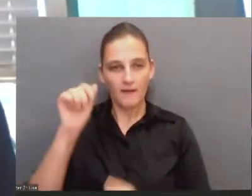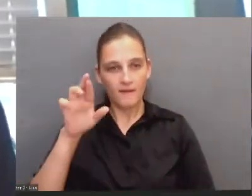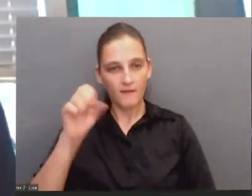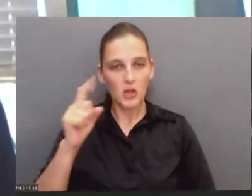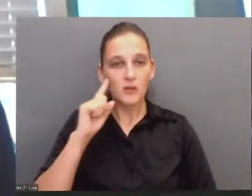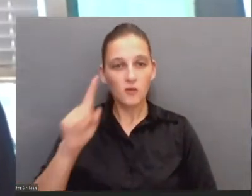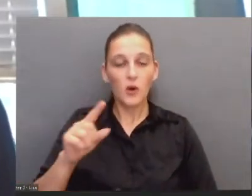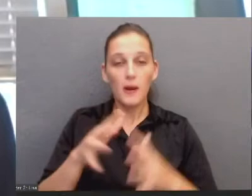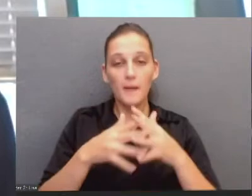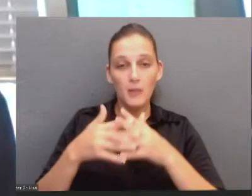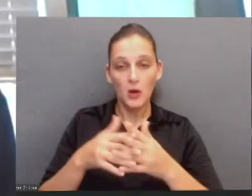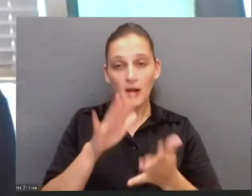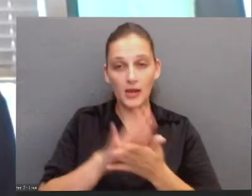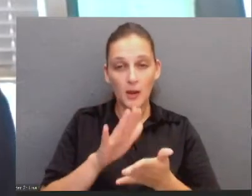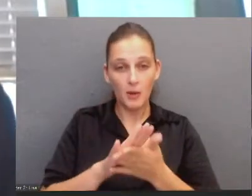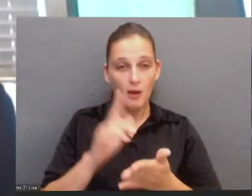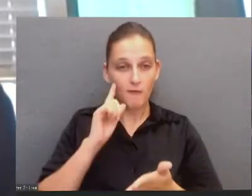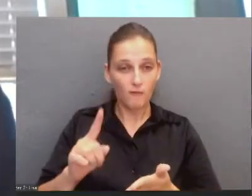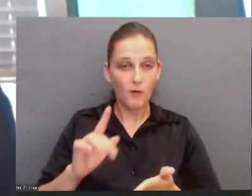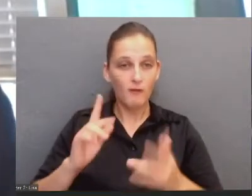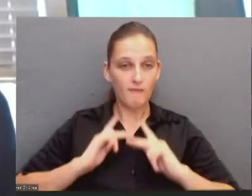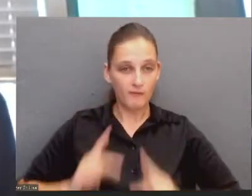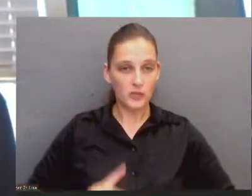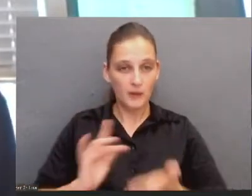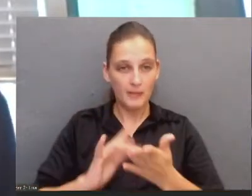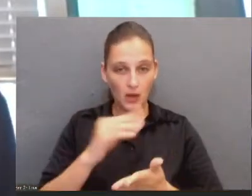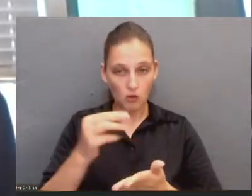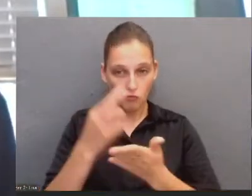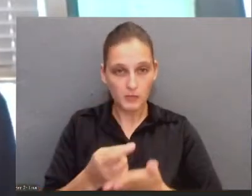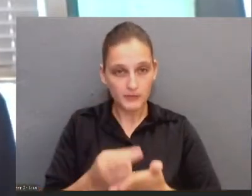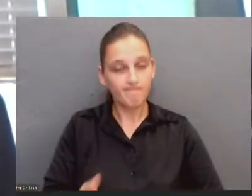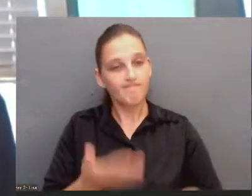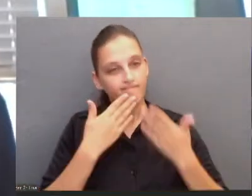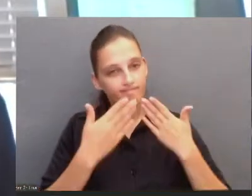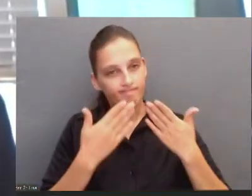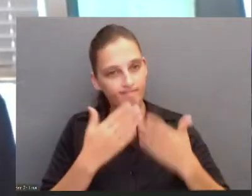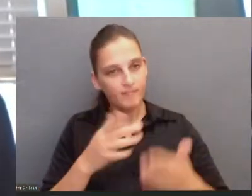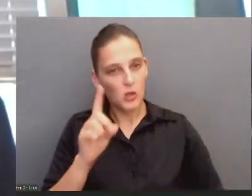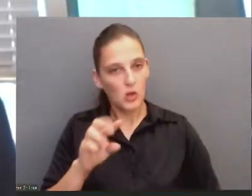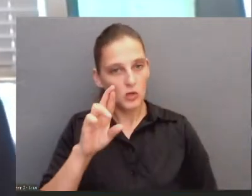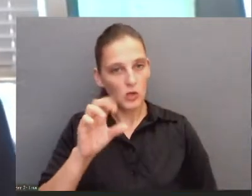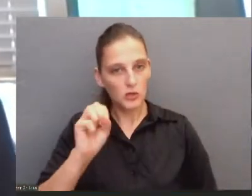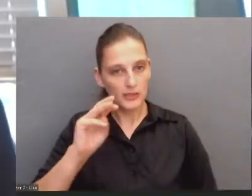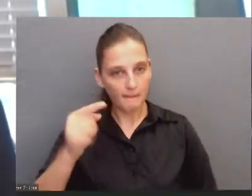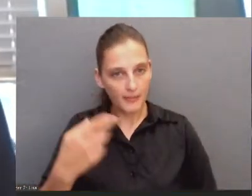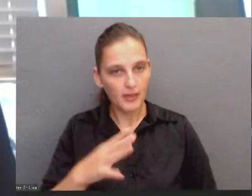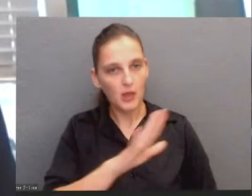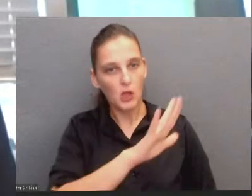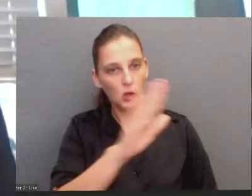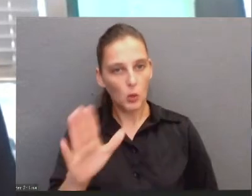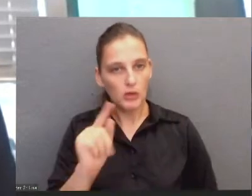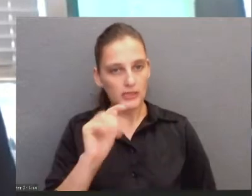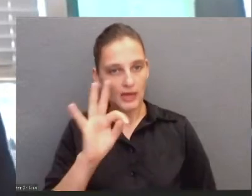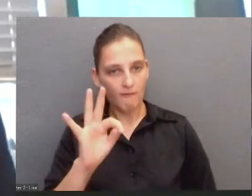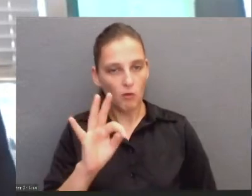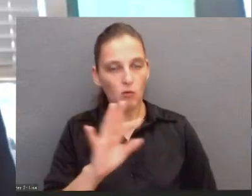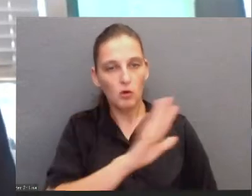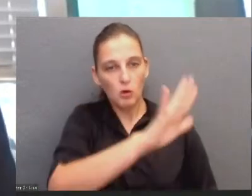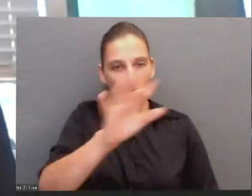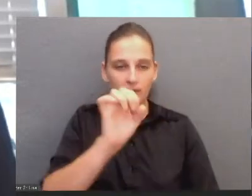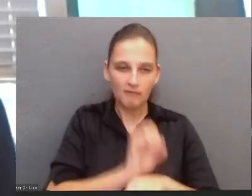and Rehabilitation. I want to start off with thanking you, Dr. Nunez-Smith, and the task force for all of your thoughtful work and for